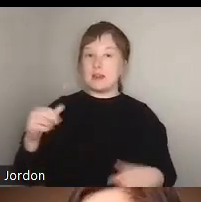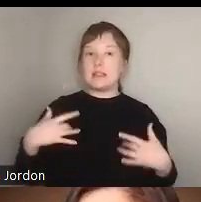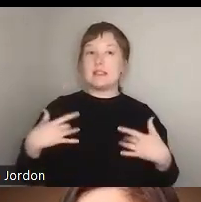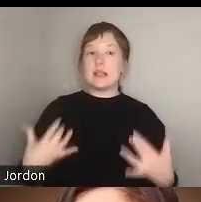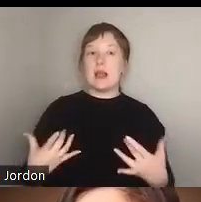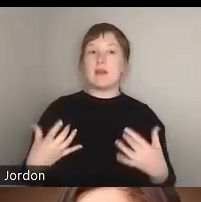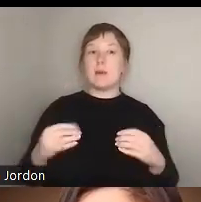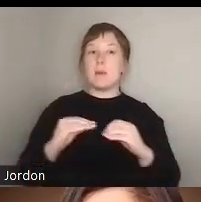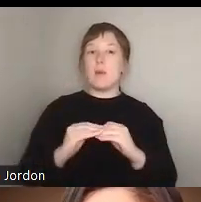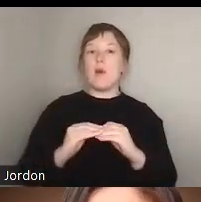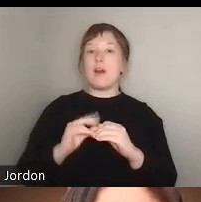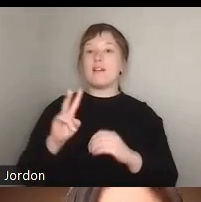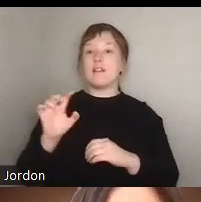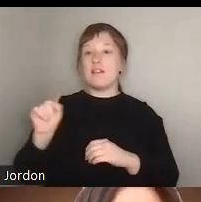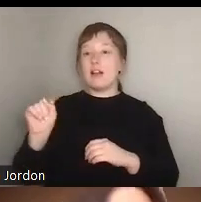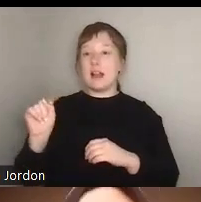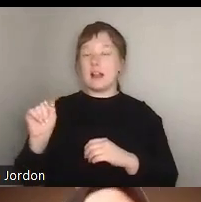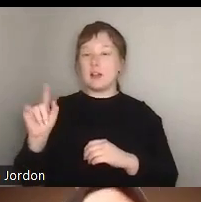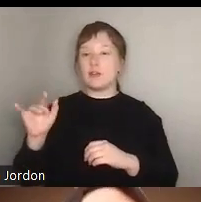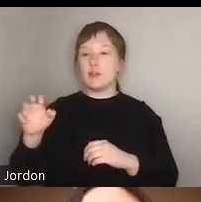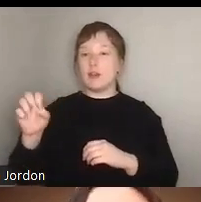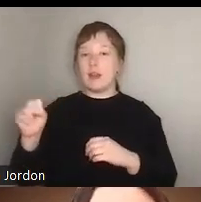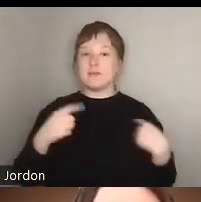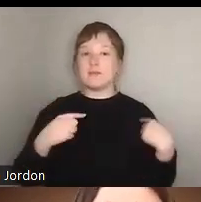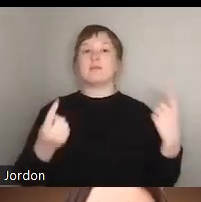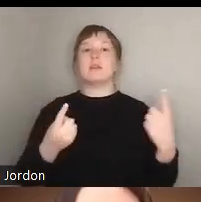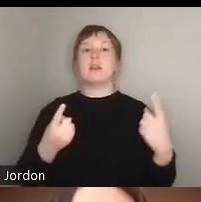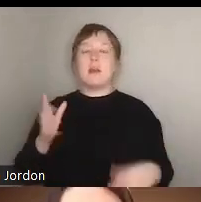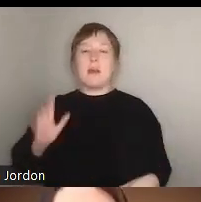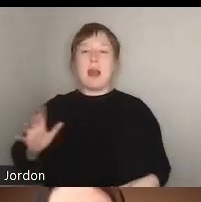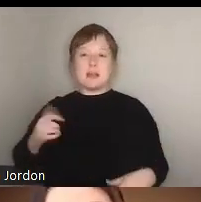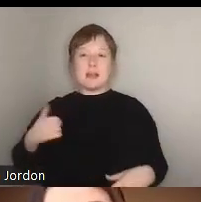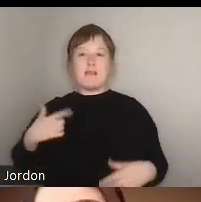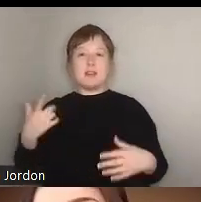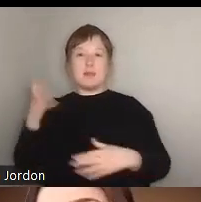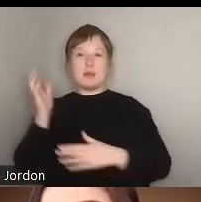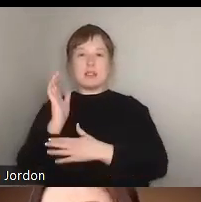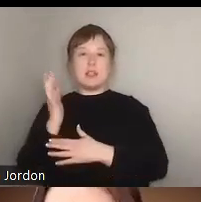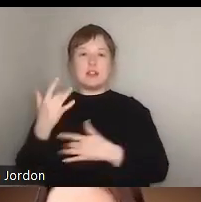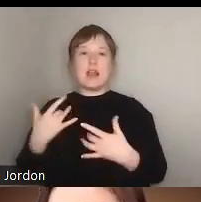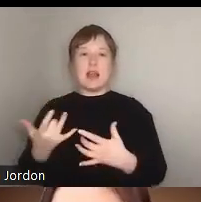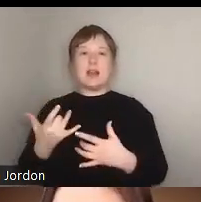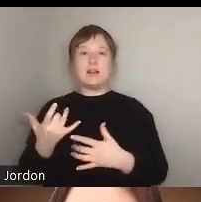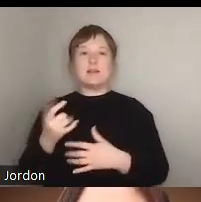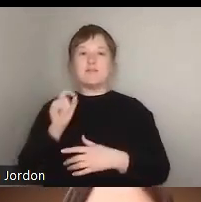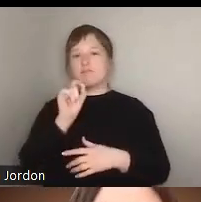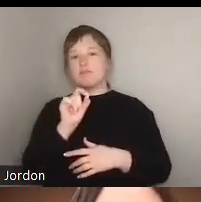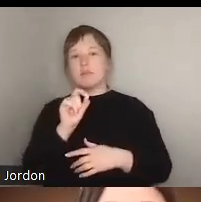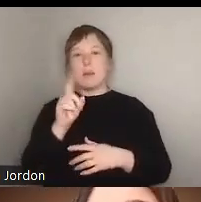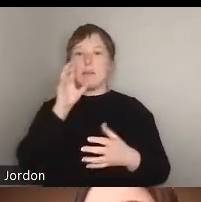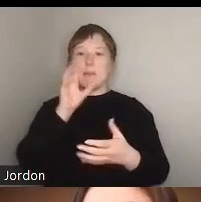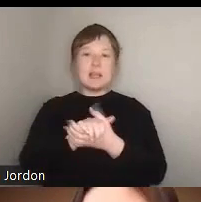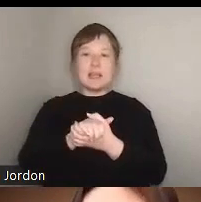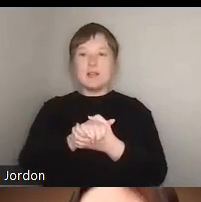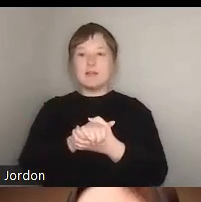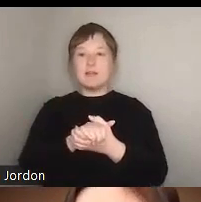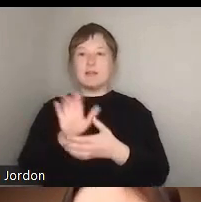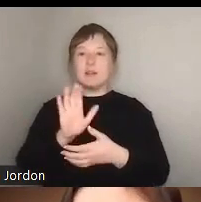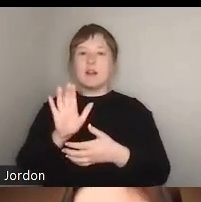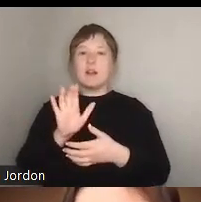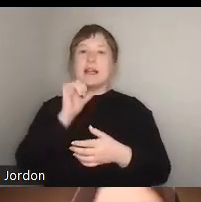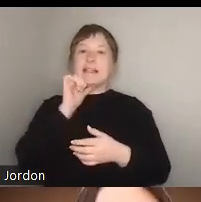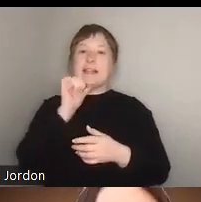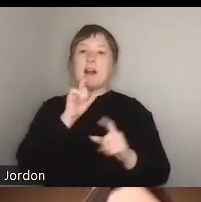much higher rates. In the past, whenever I've given this presentation, there's usually a bullet here where I'll say it's believed to be